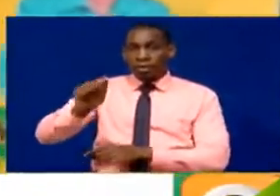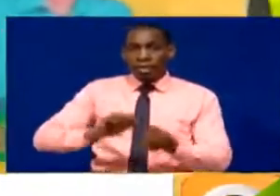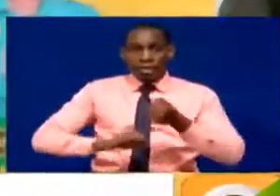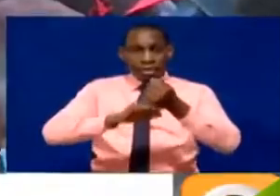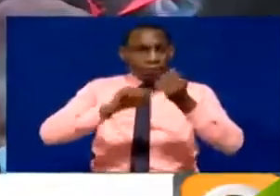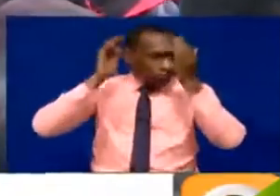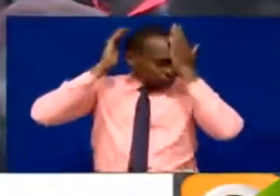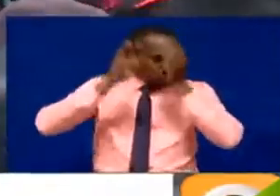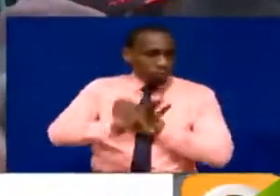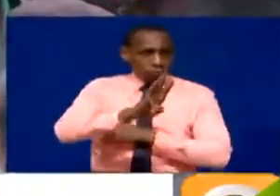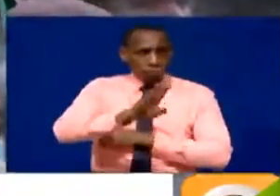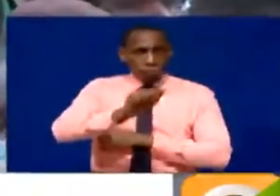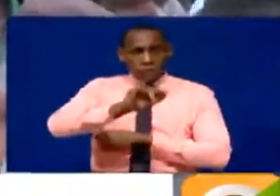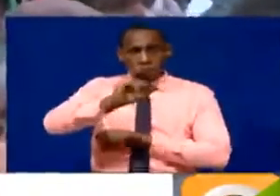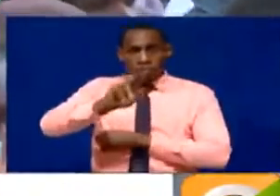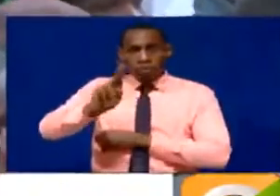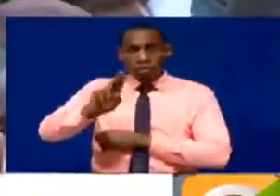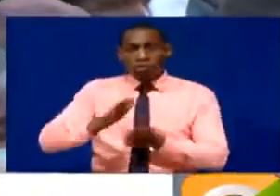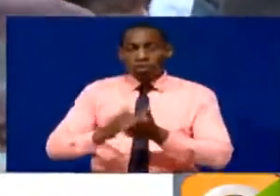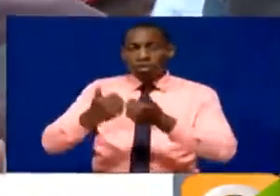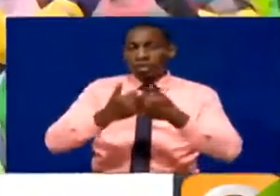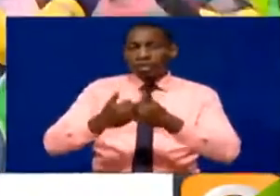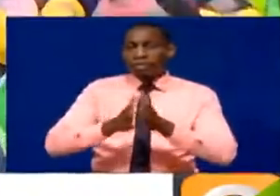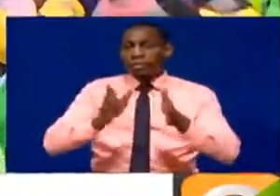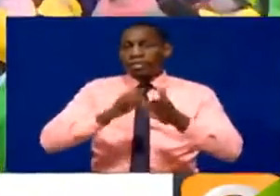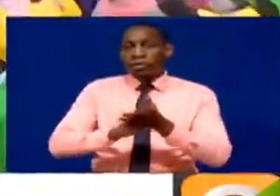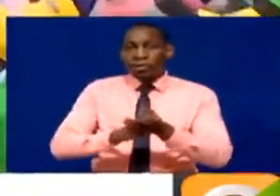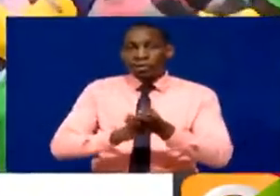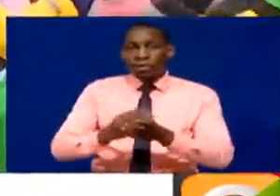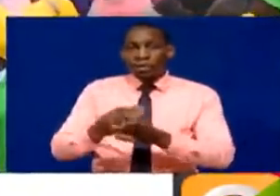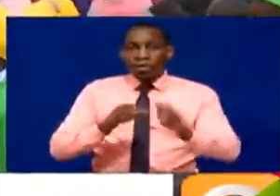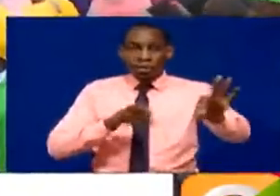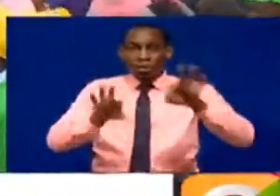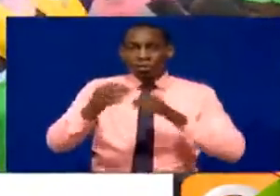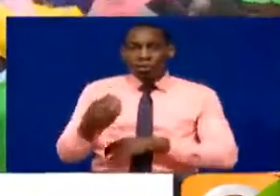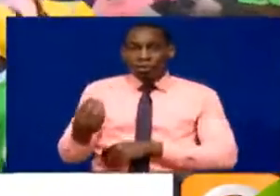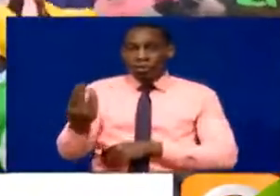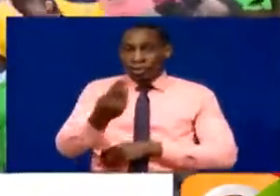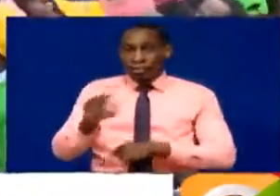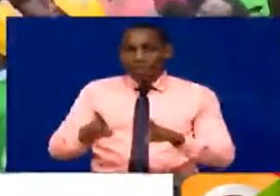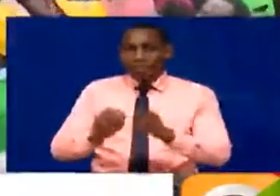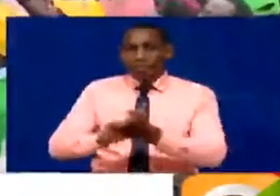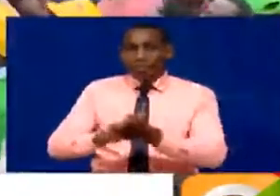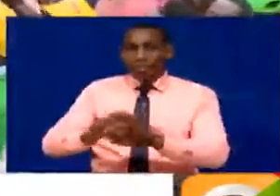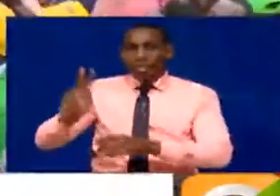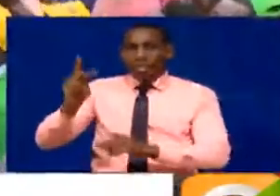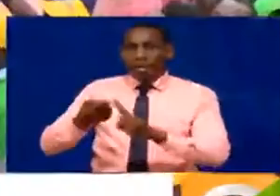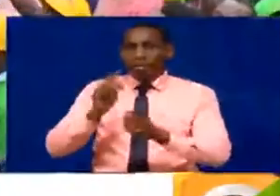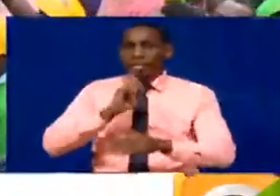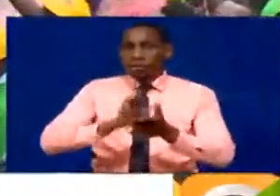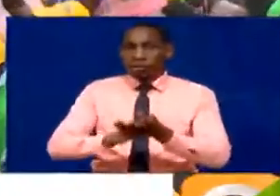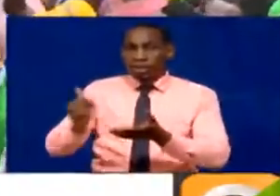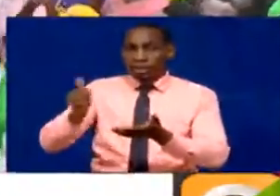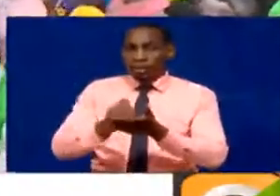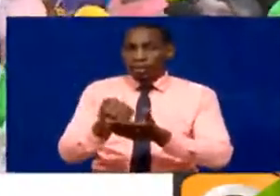Margaret Wanjiru. But a greater headache is the April nominations, with the new Kenya Kwanza alliance hinting that it will front one